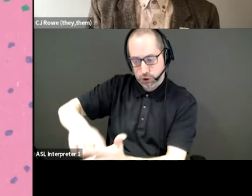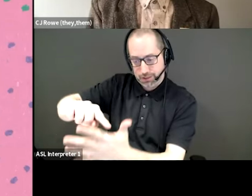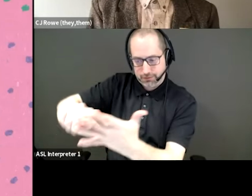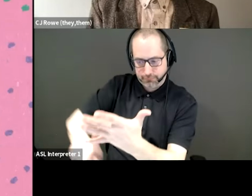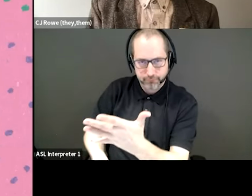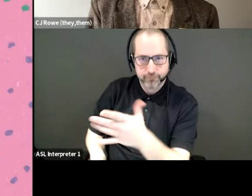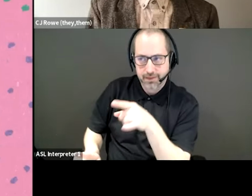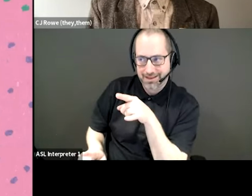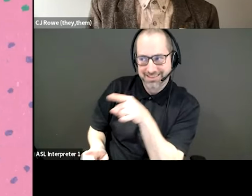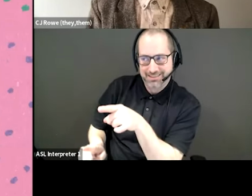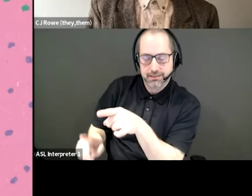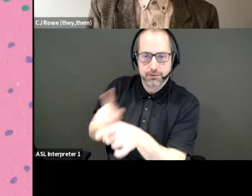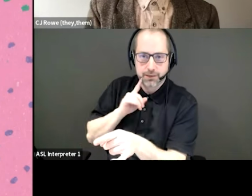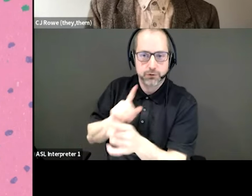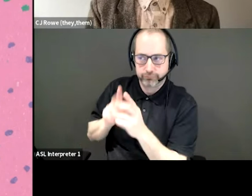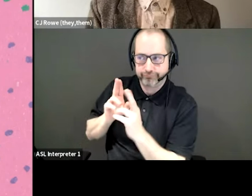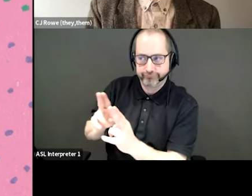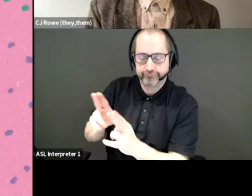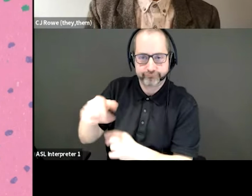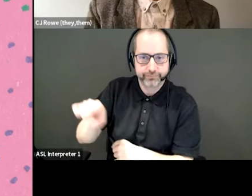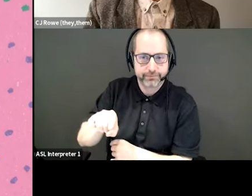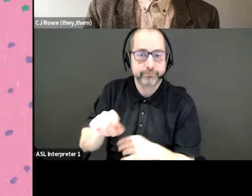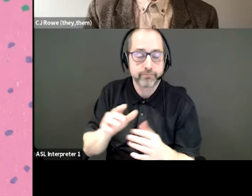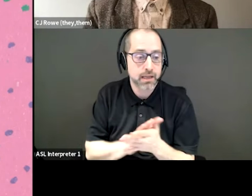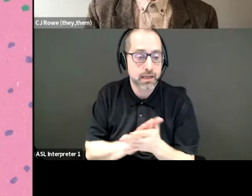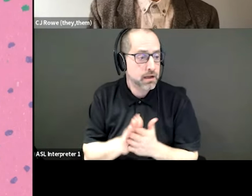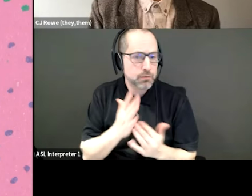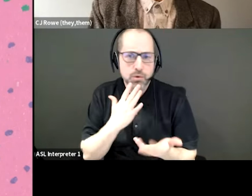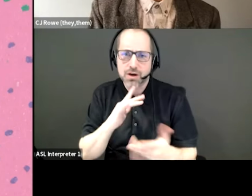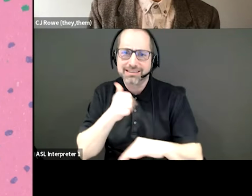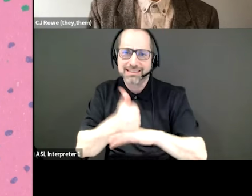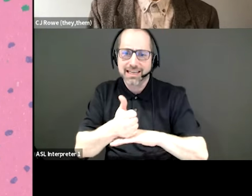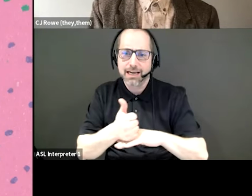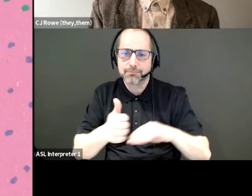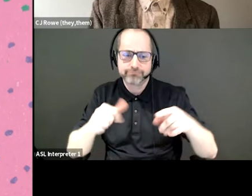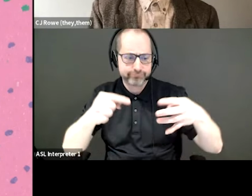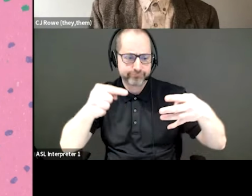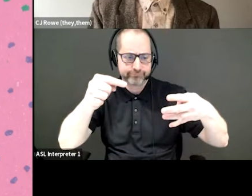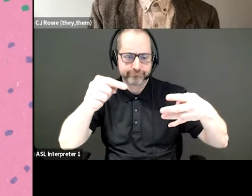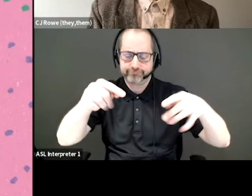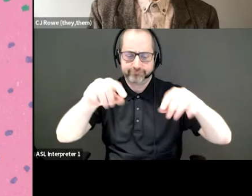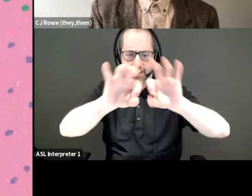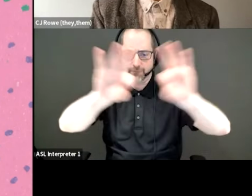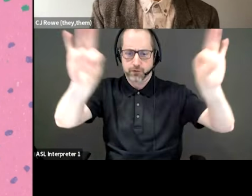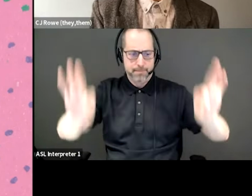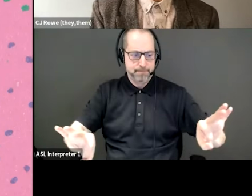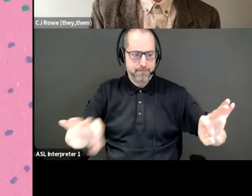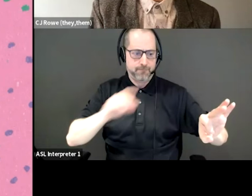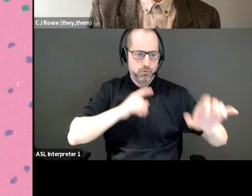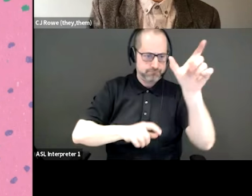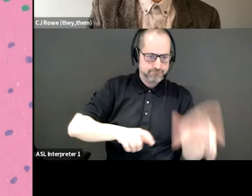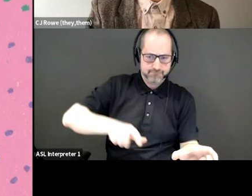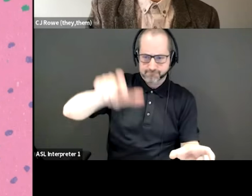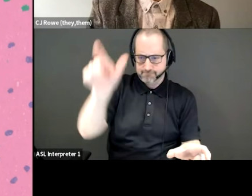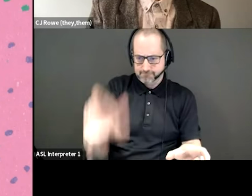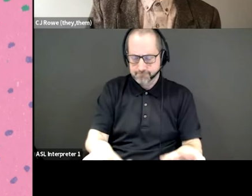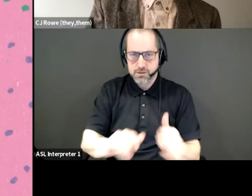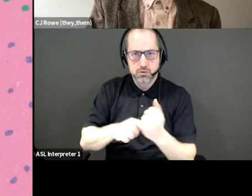really looking to provide a framework to help the work that was happening already on campuses across the